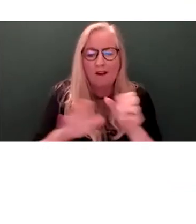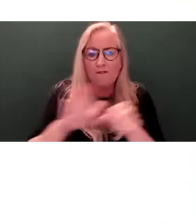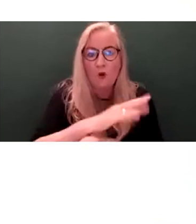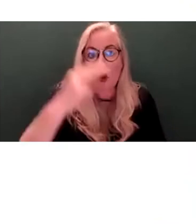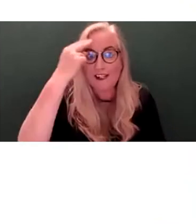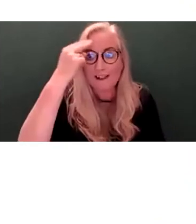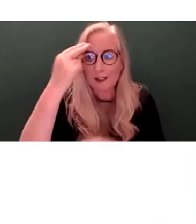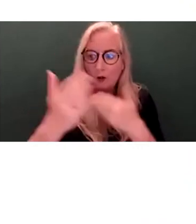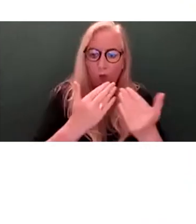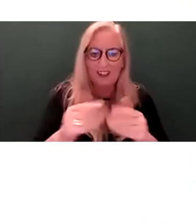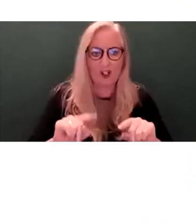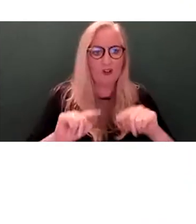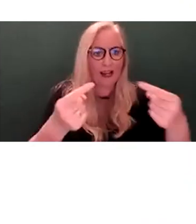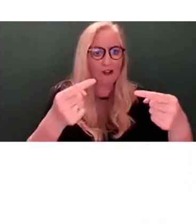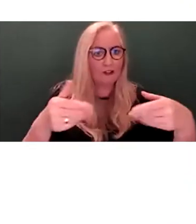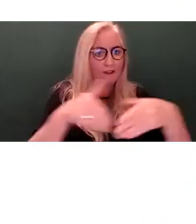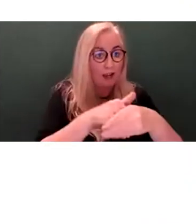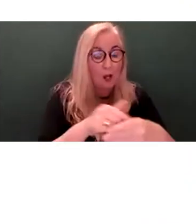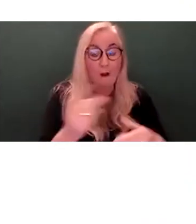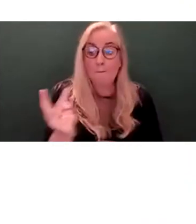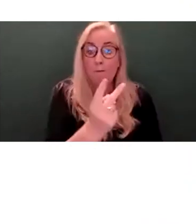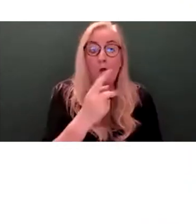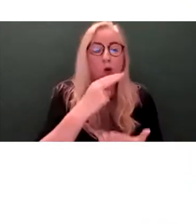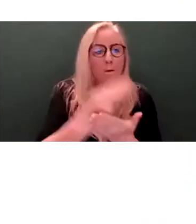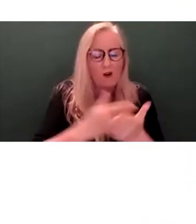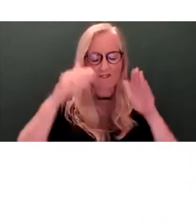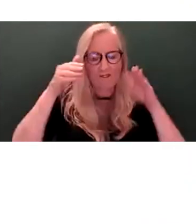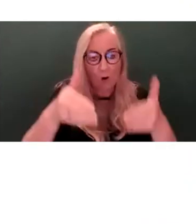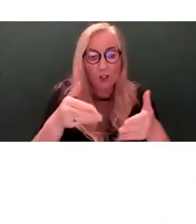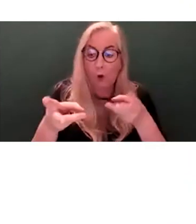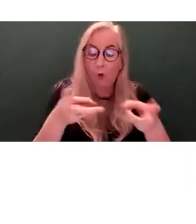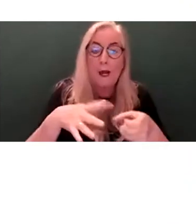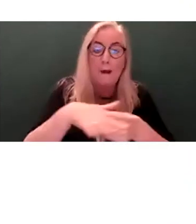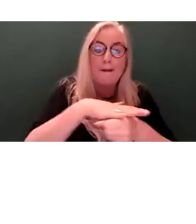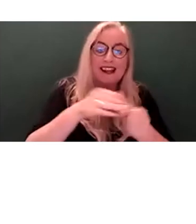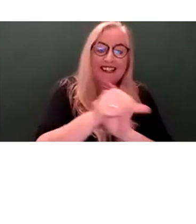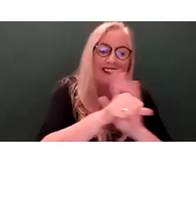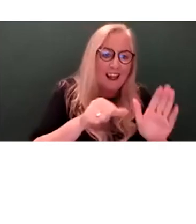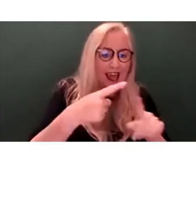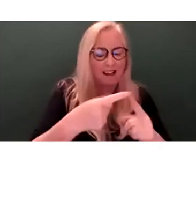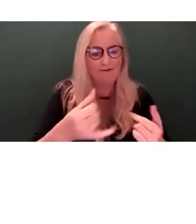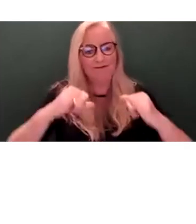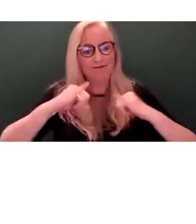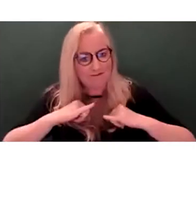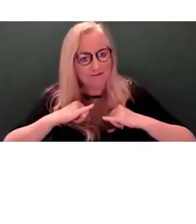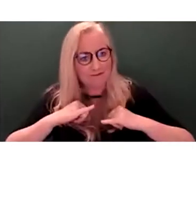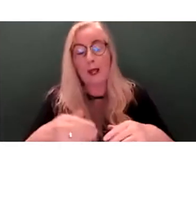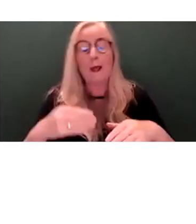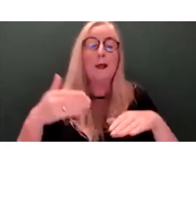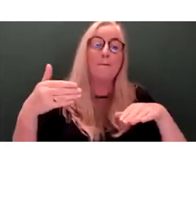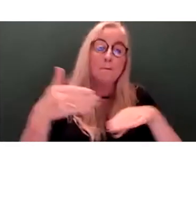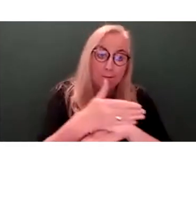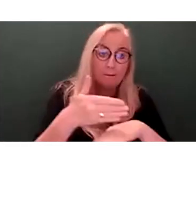challenges involved. Both of the reports today focus on workplace skills attainment and employment